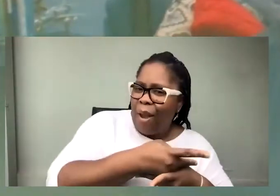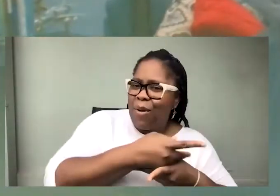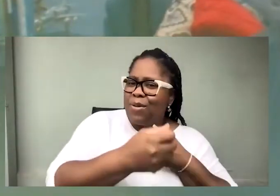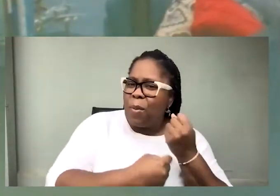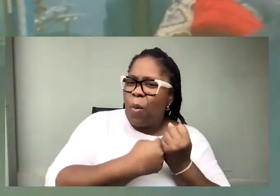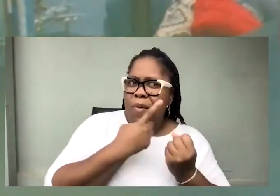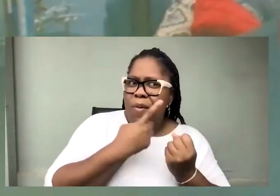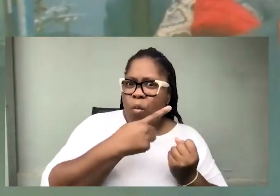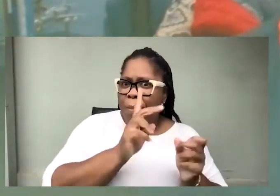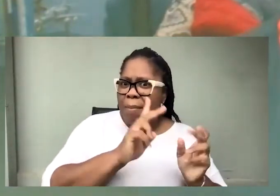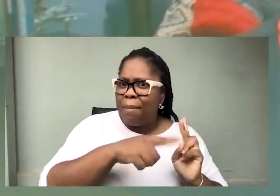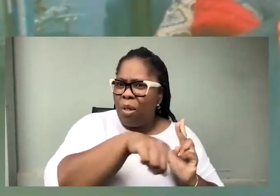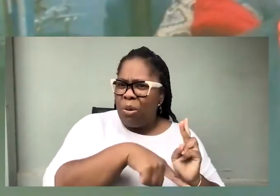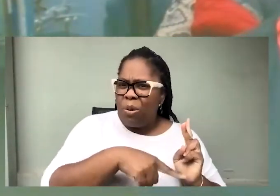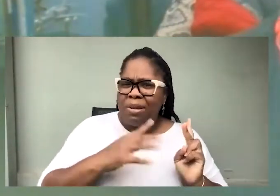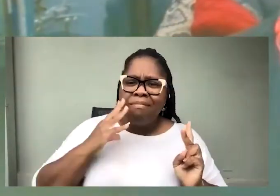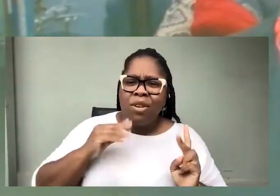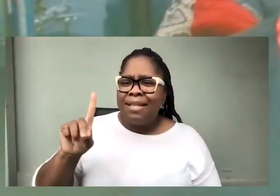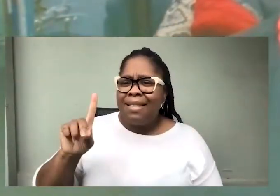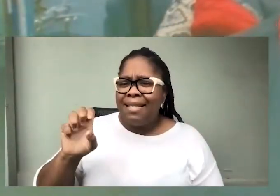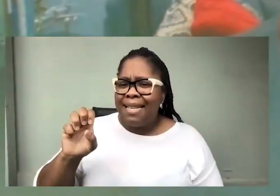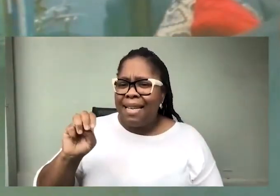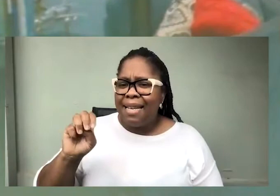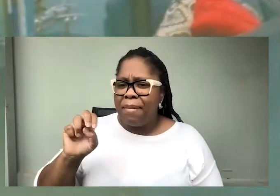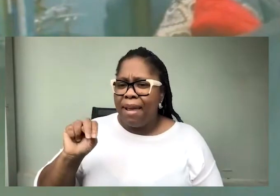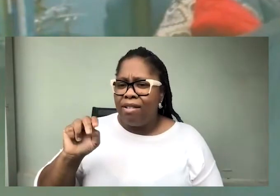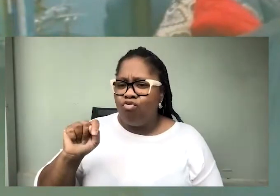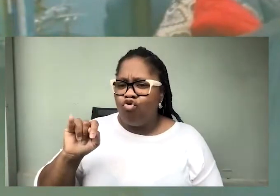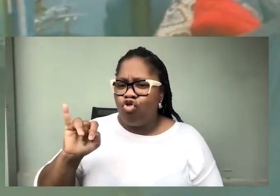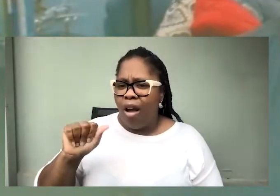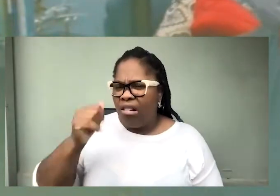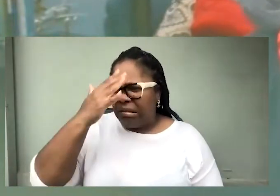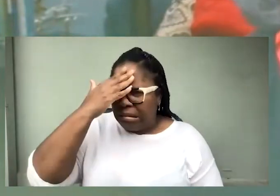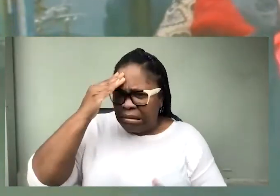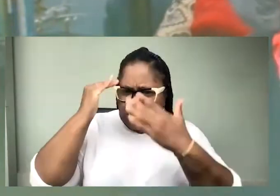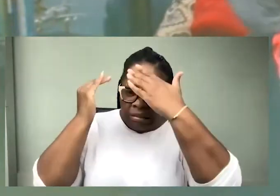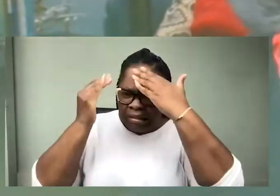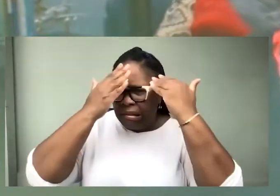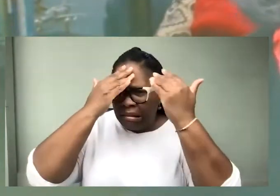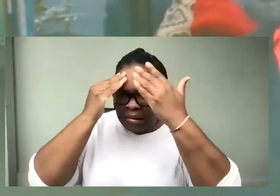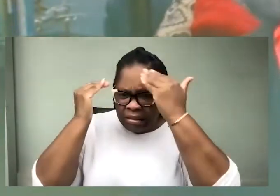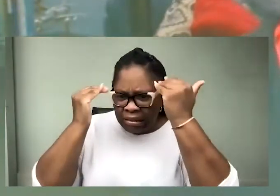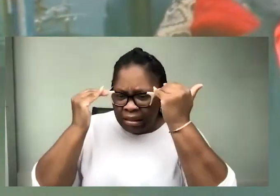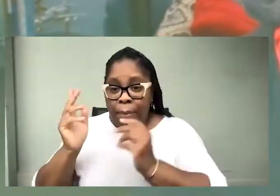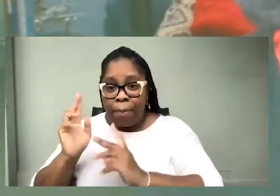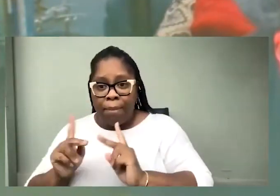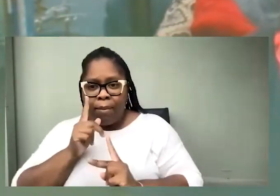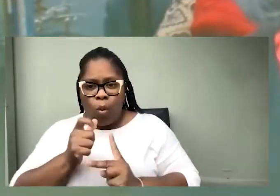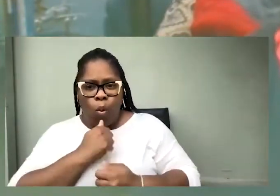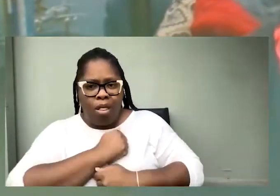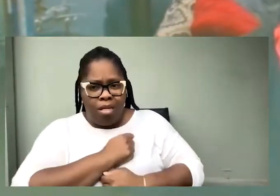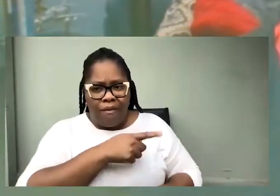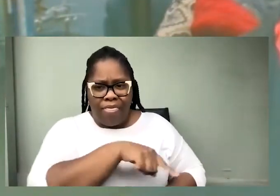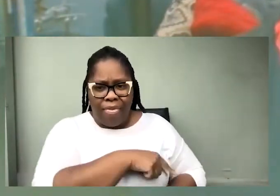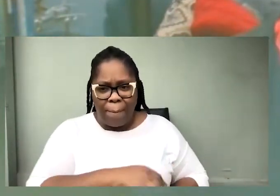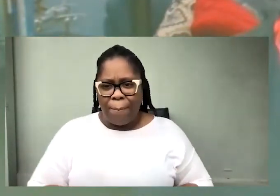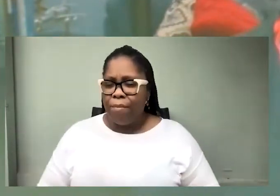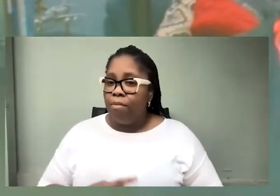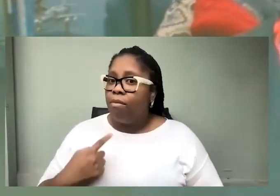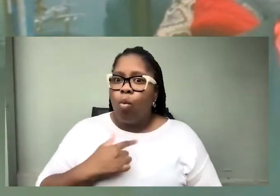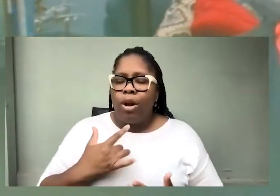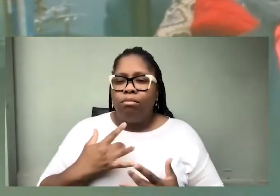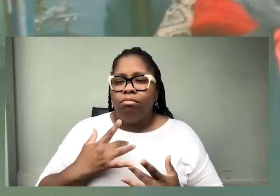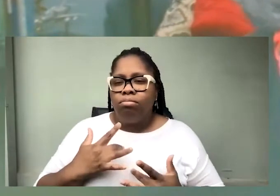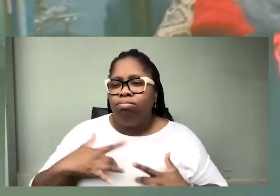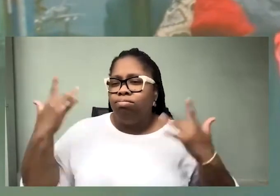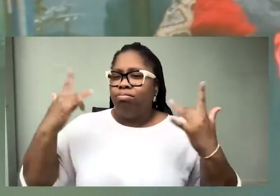experiencing all forms of dementia and the families who love them. Alzheimer's Orange County is delighted to sponsor today's